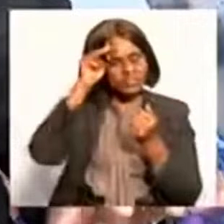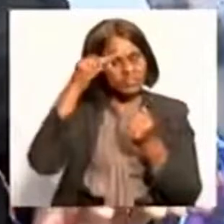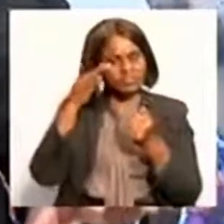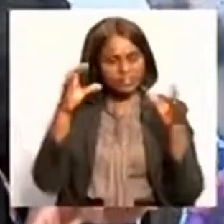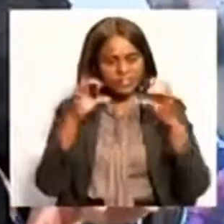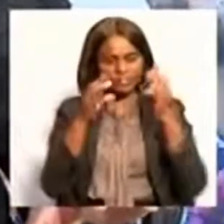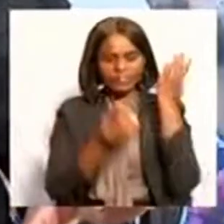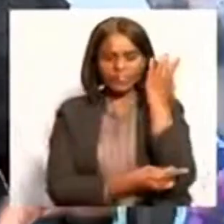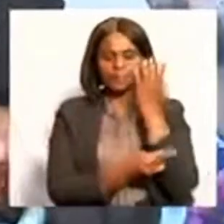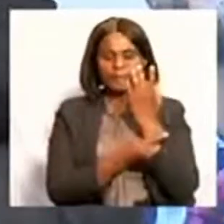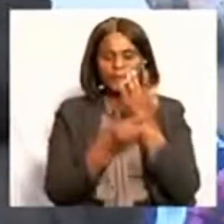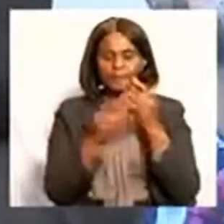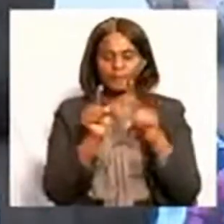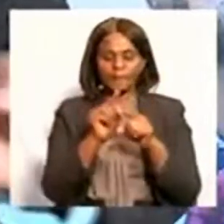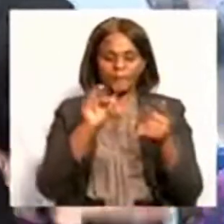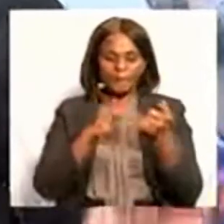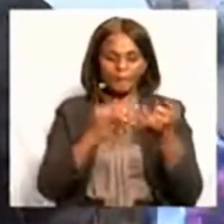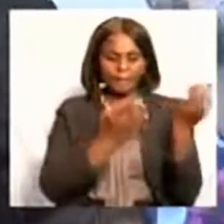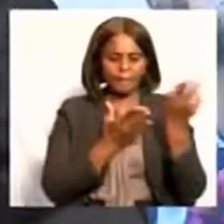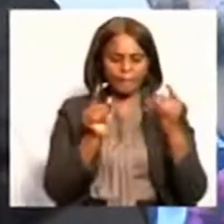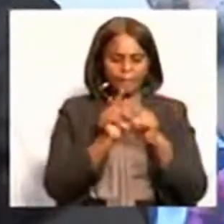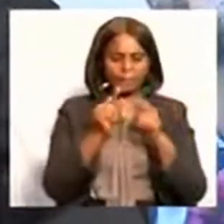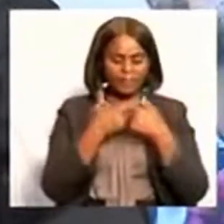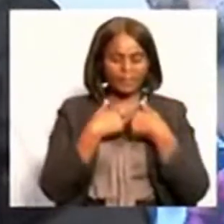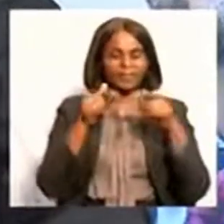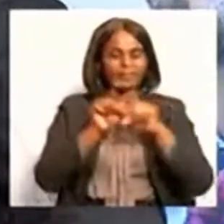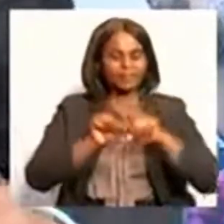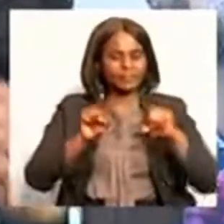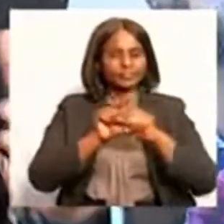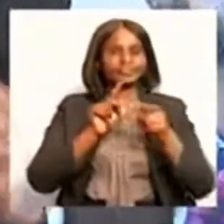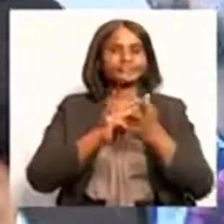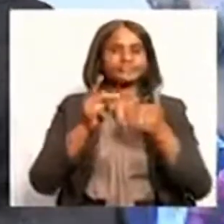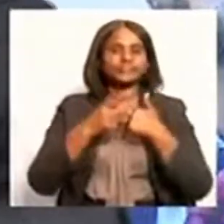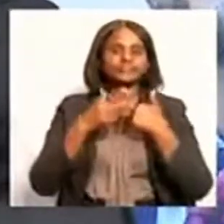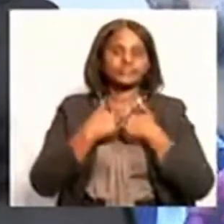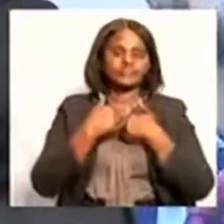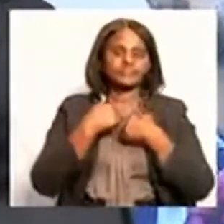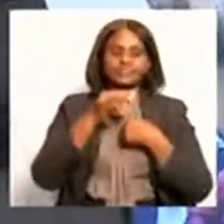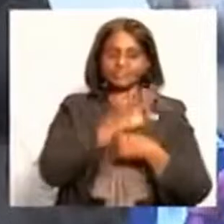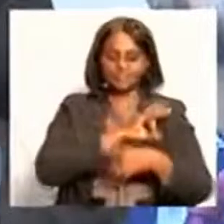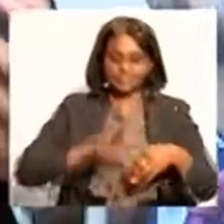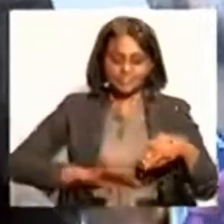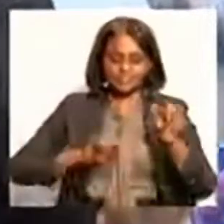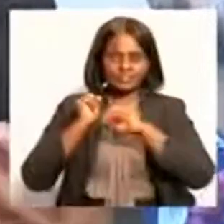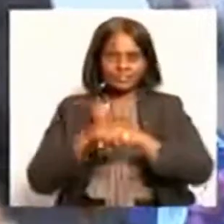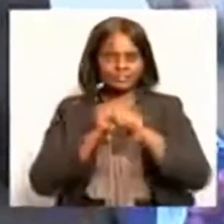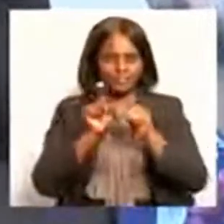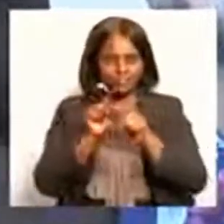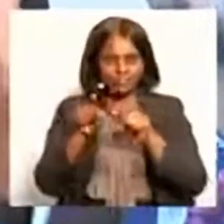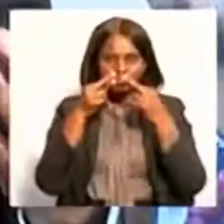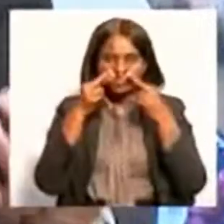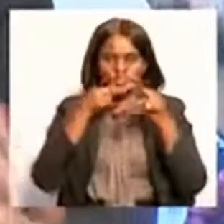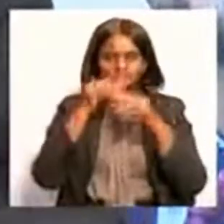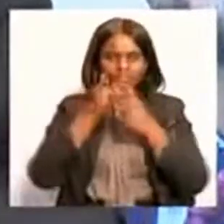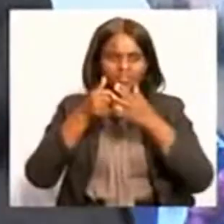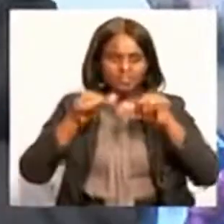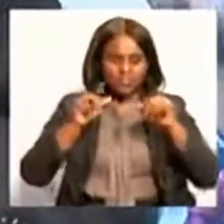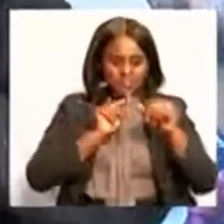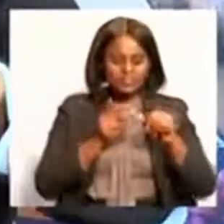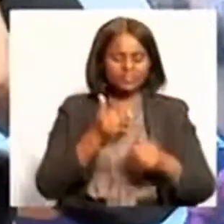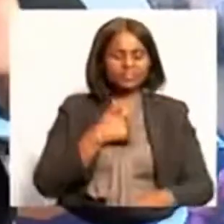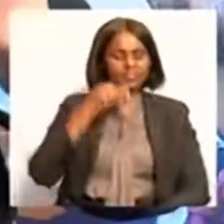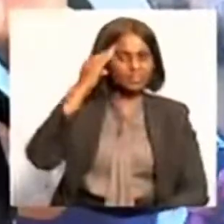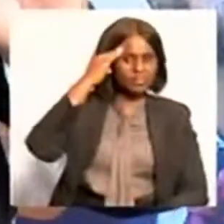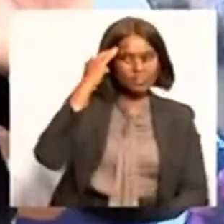Community Development and Social Services also has a similar program, Food Security Pack. So as a result of the audits, we have discovered